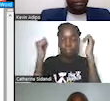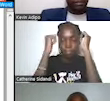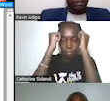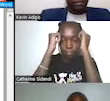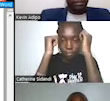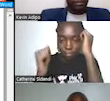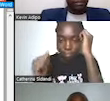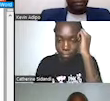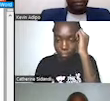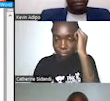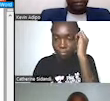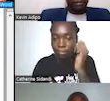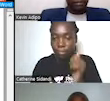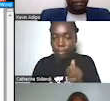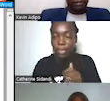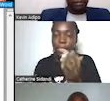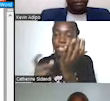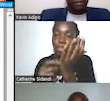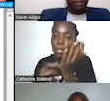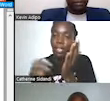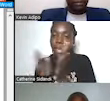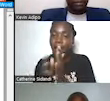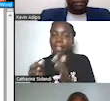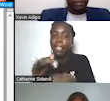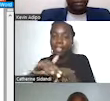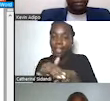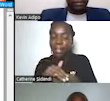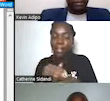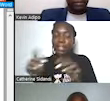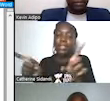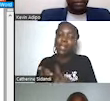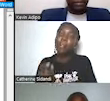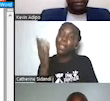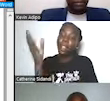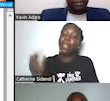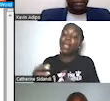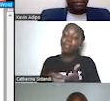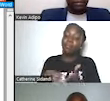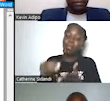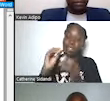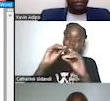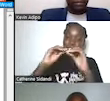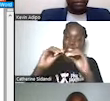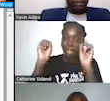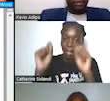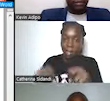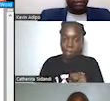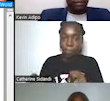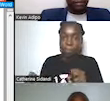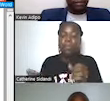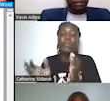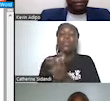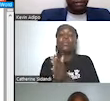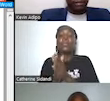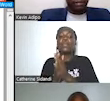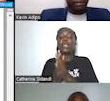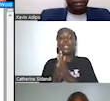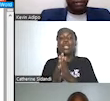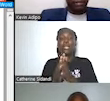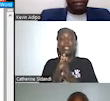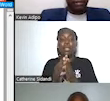what do we call it? Kiswahili and English, it's also being taught at Ames College of Business. And these are their fees